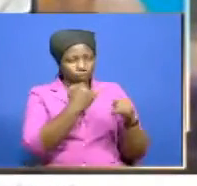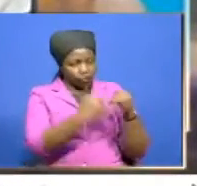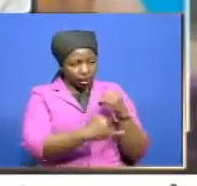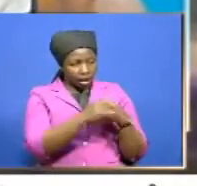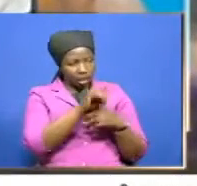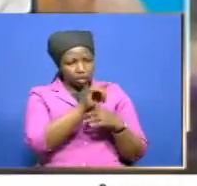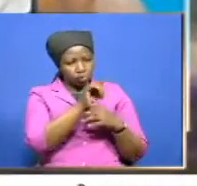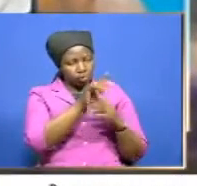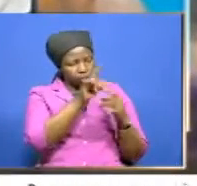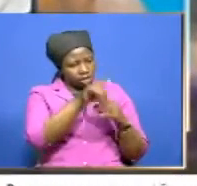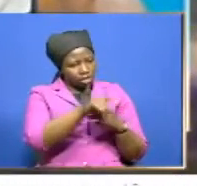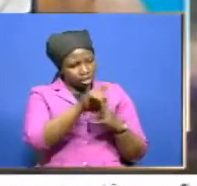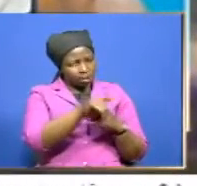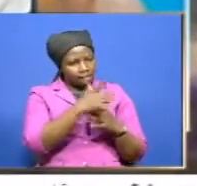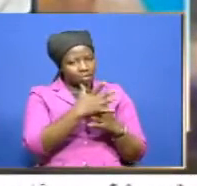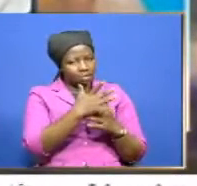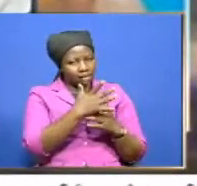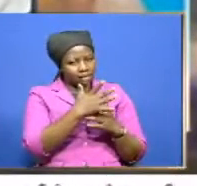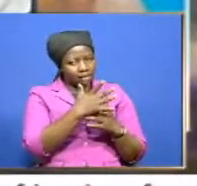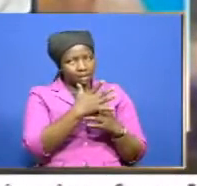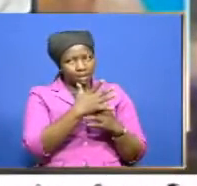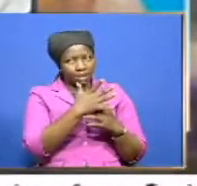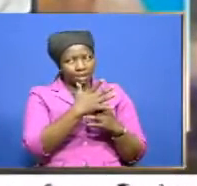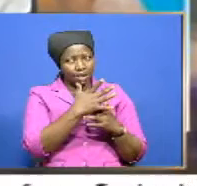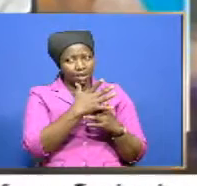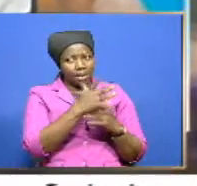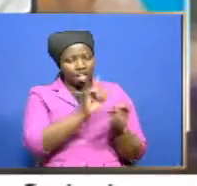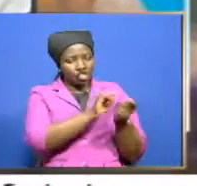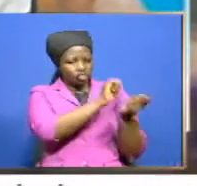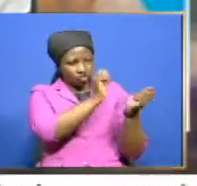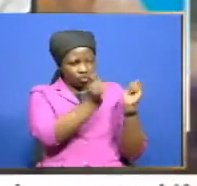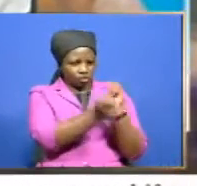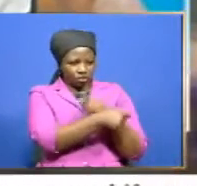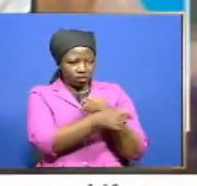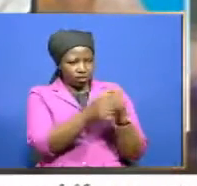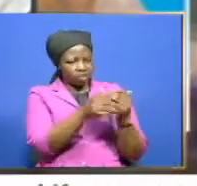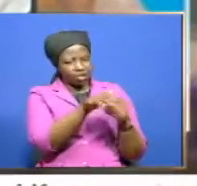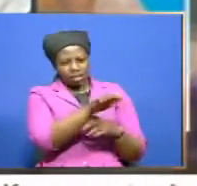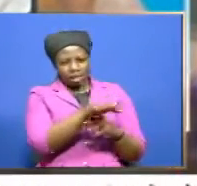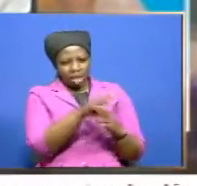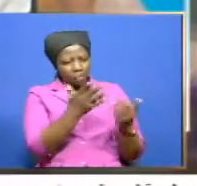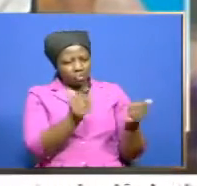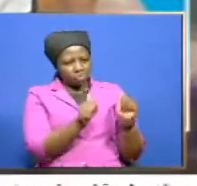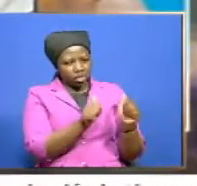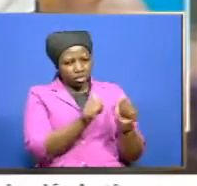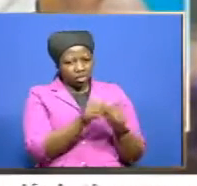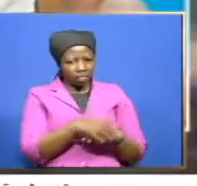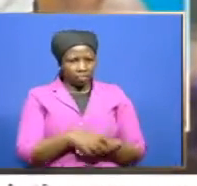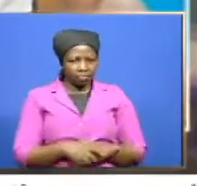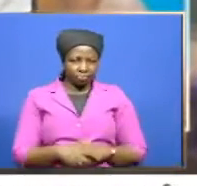needs 100%, what needs an overhaul, if you were to, from your coaching eyes?